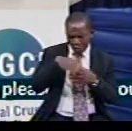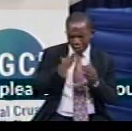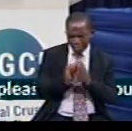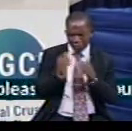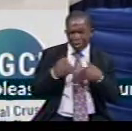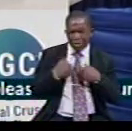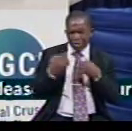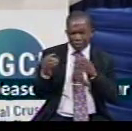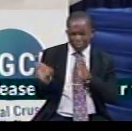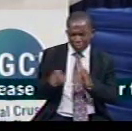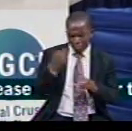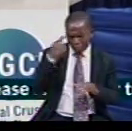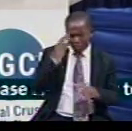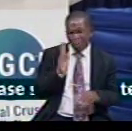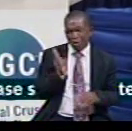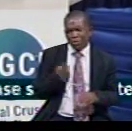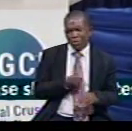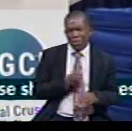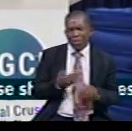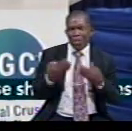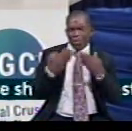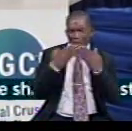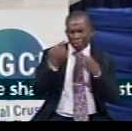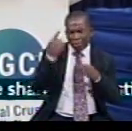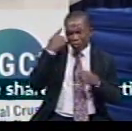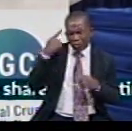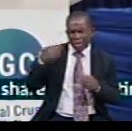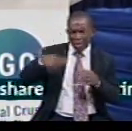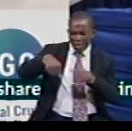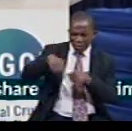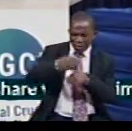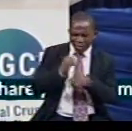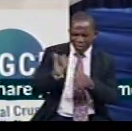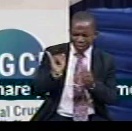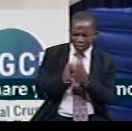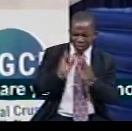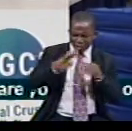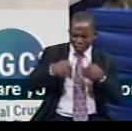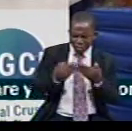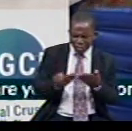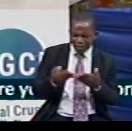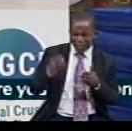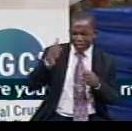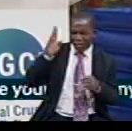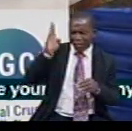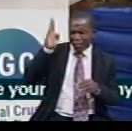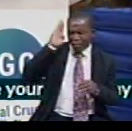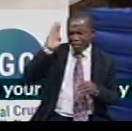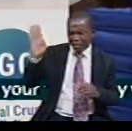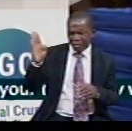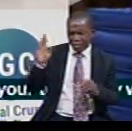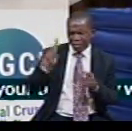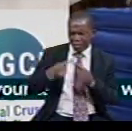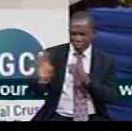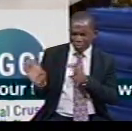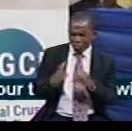We bless you for the anointing you gave your servant to come and share the word with us, with these signs following.